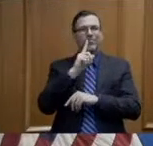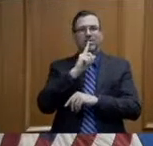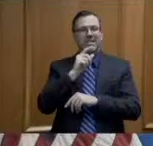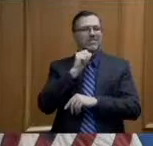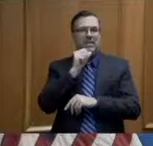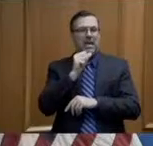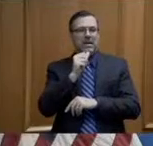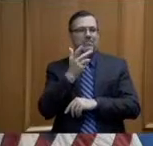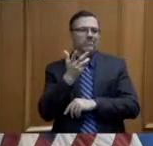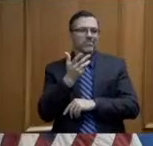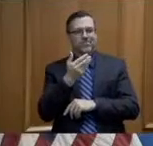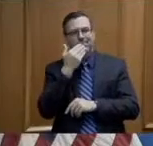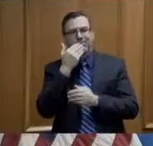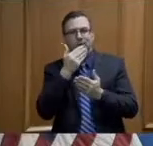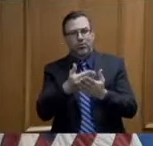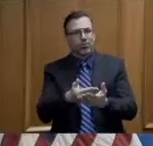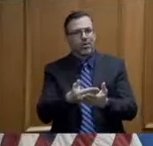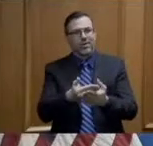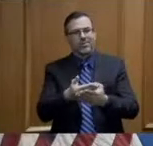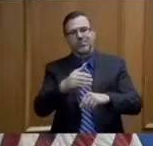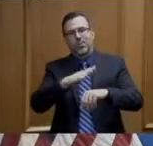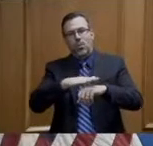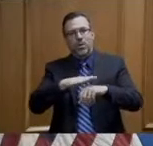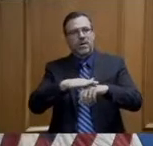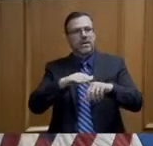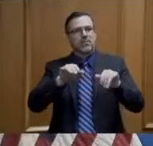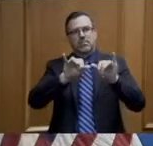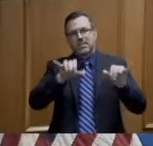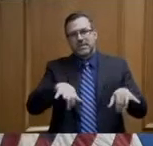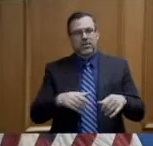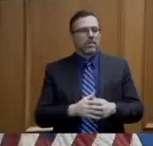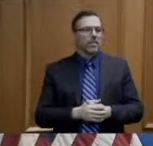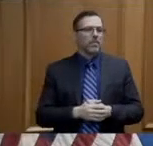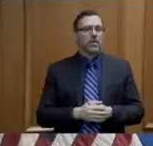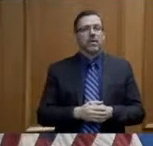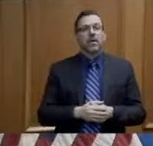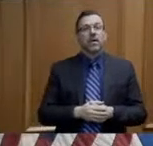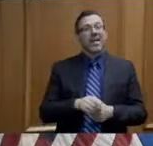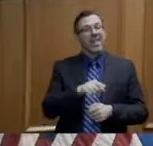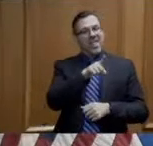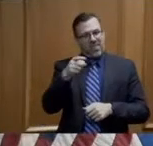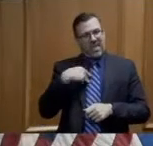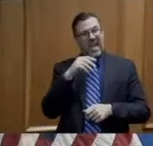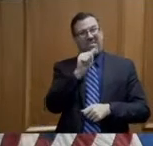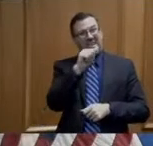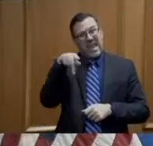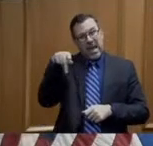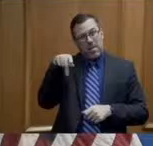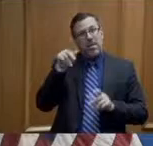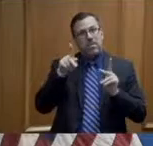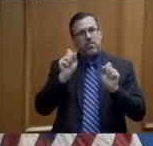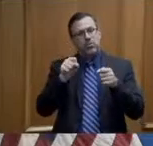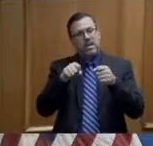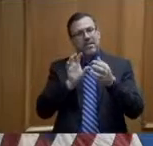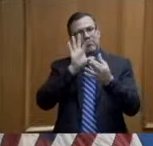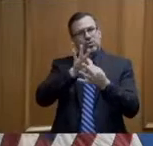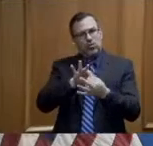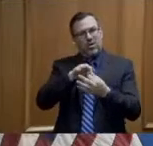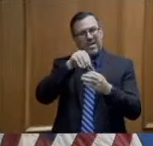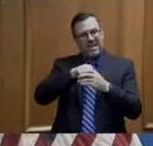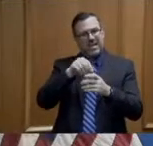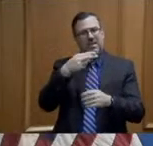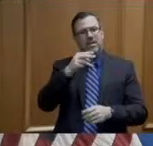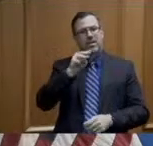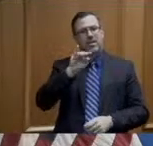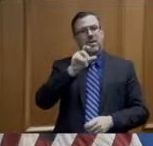tool there. So, you know, I think the mayor talked about it. They have an app that people can sign up for there in Hamilton County